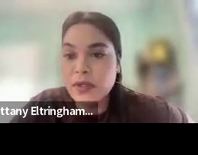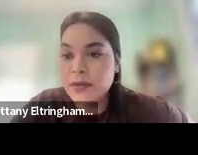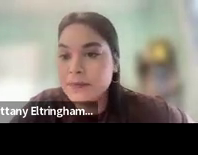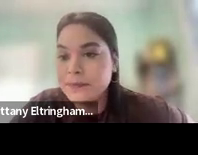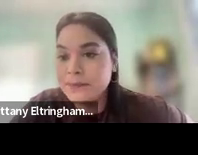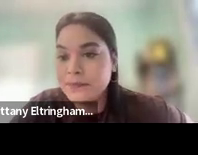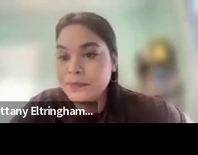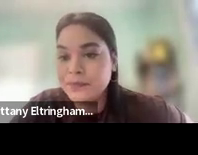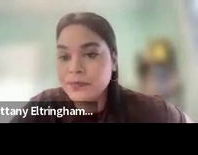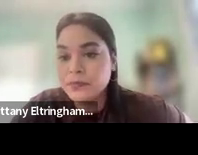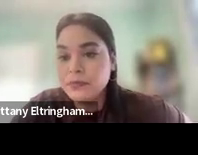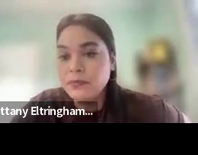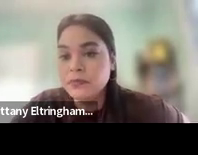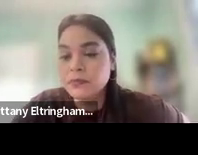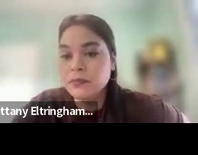these funds as well.